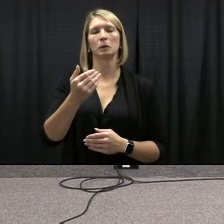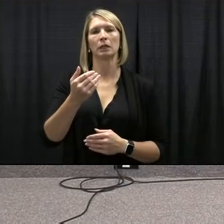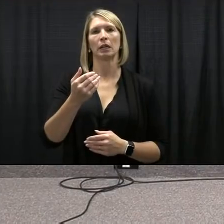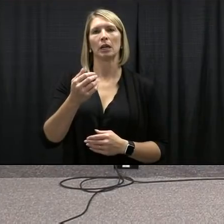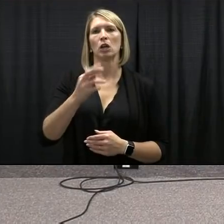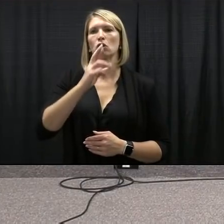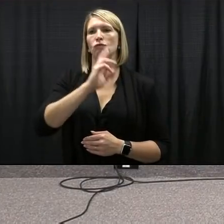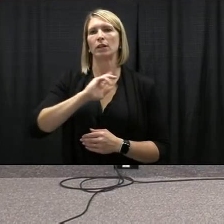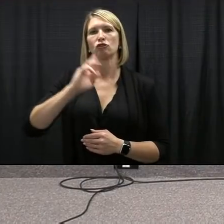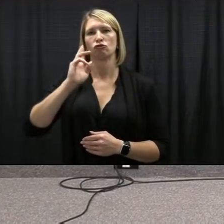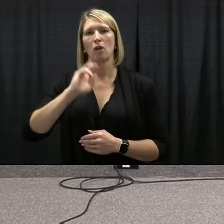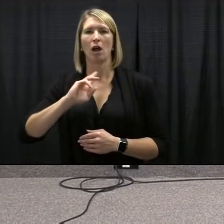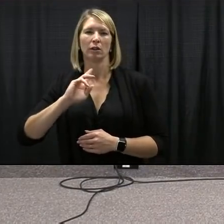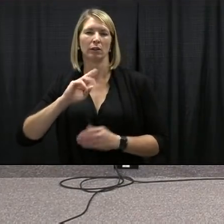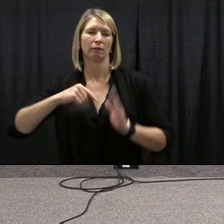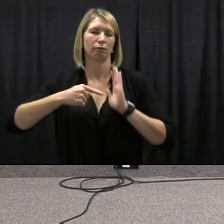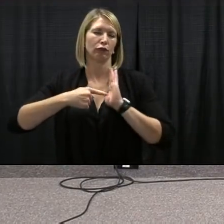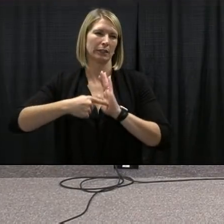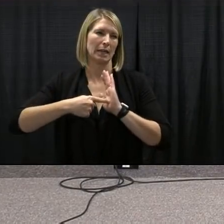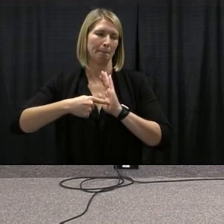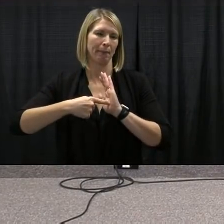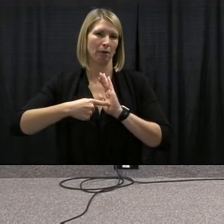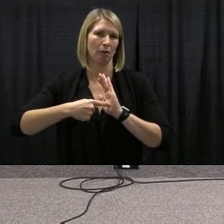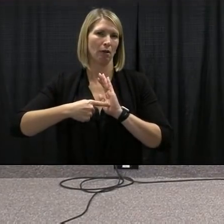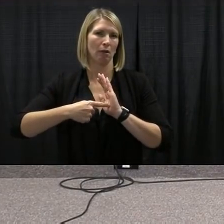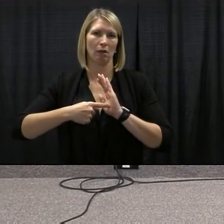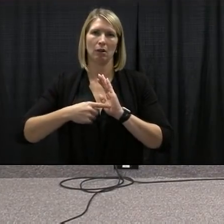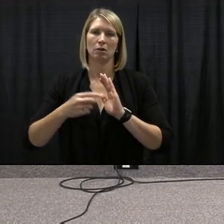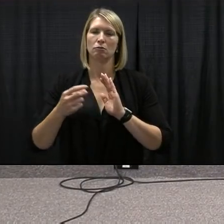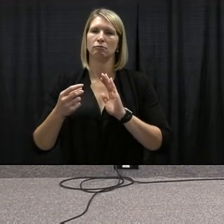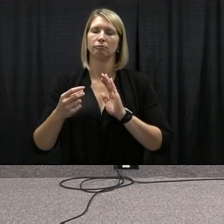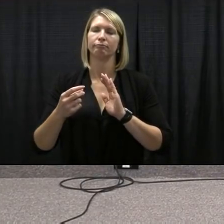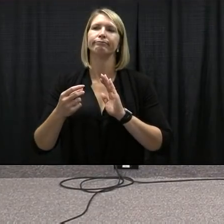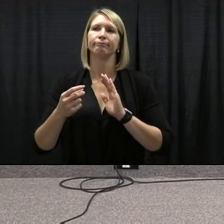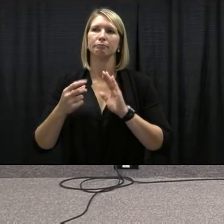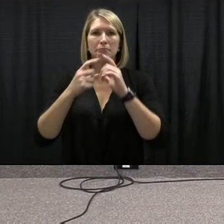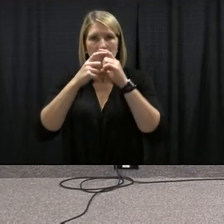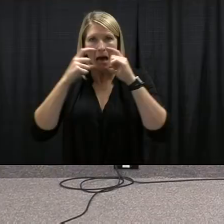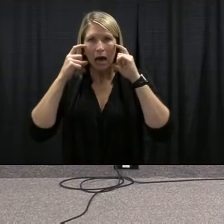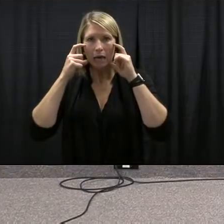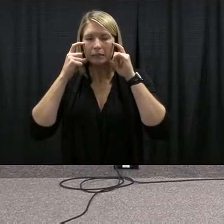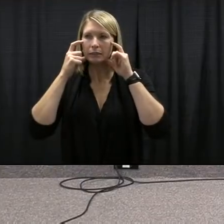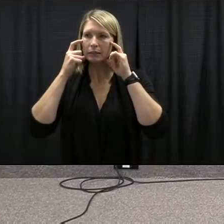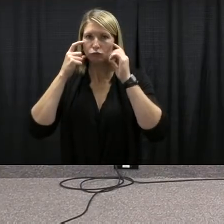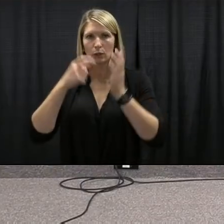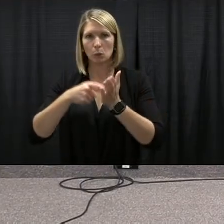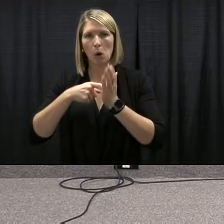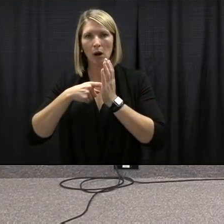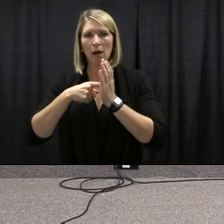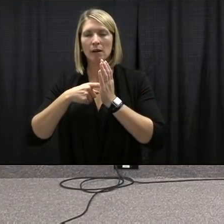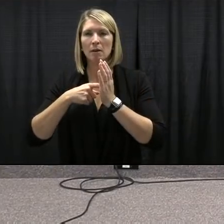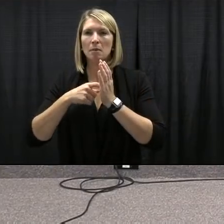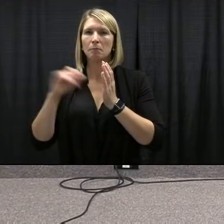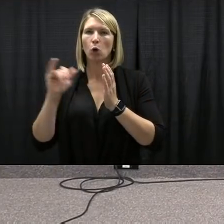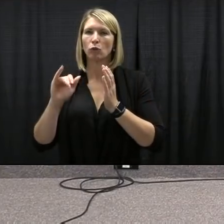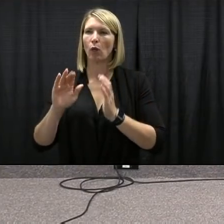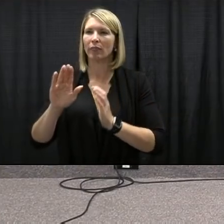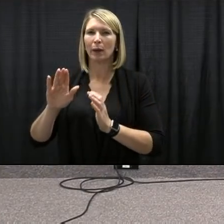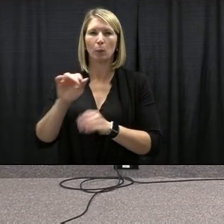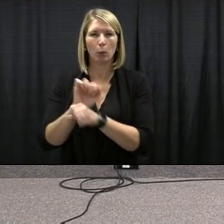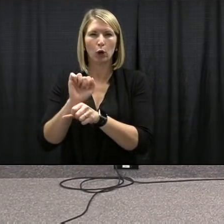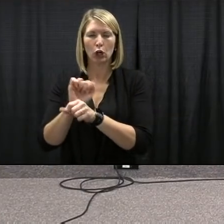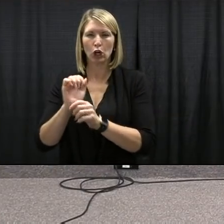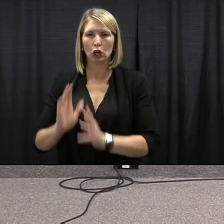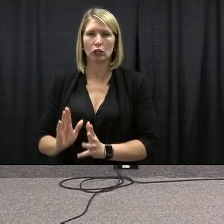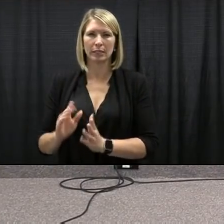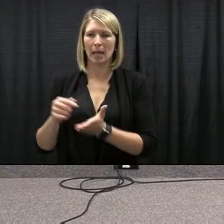health measures, and those people are often paid low wages and in precarious work situations. I realize that we've had